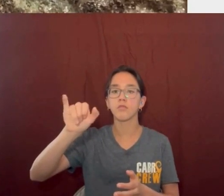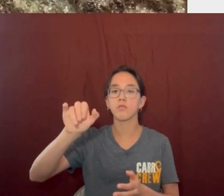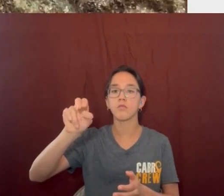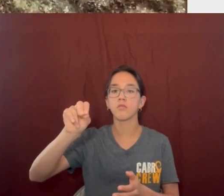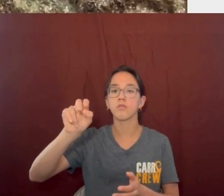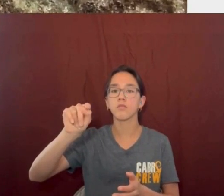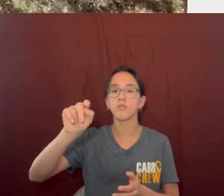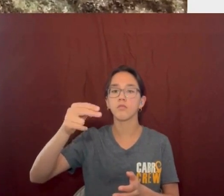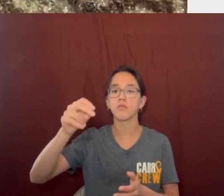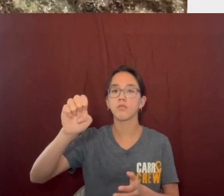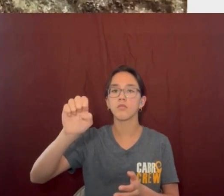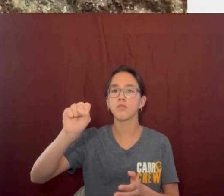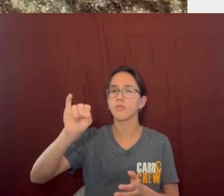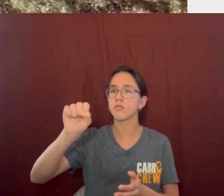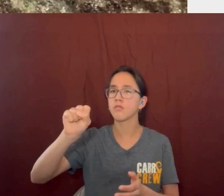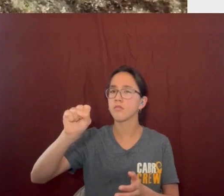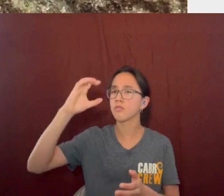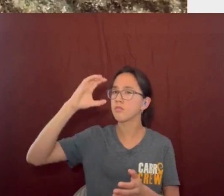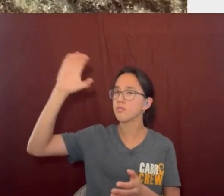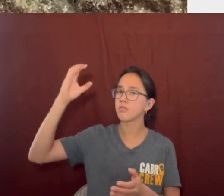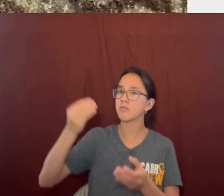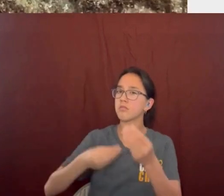Photosynthesis?